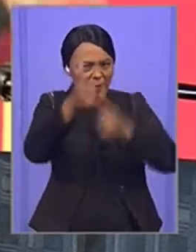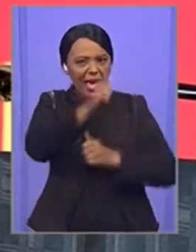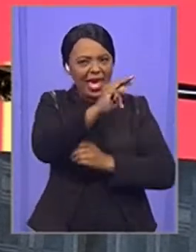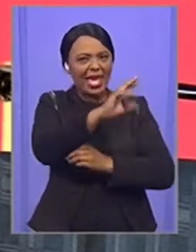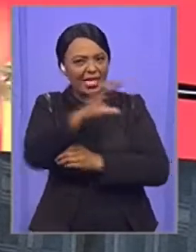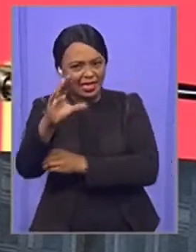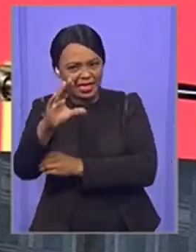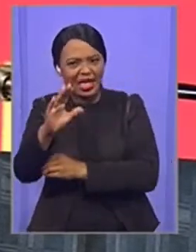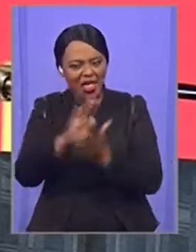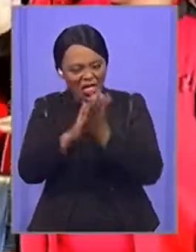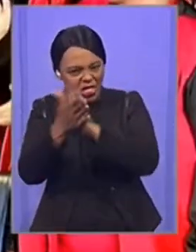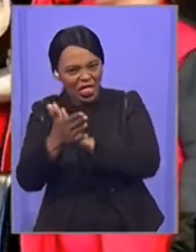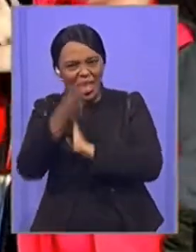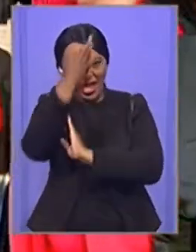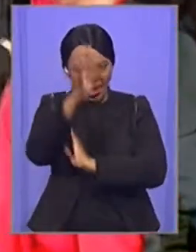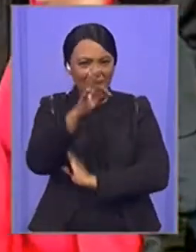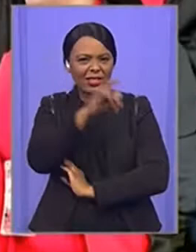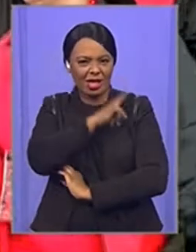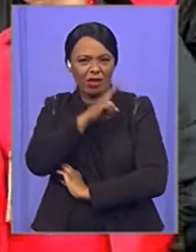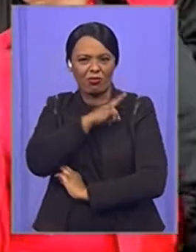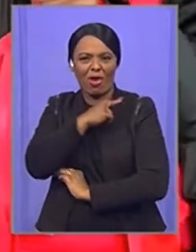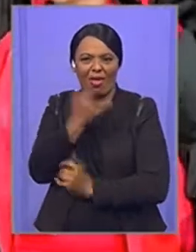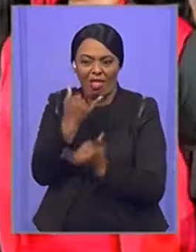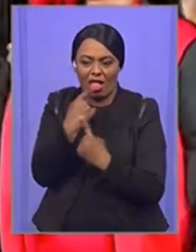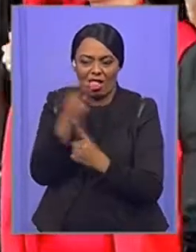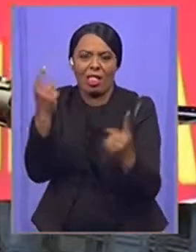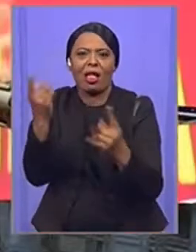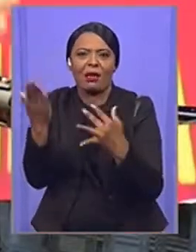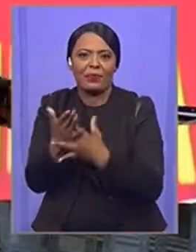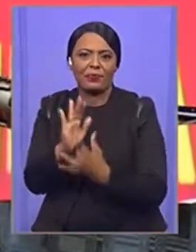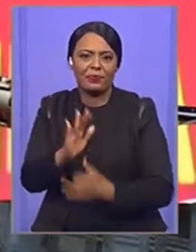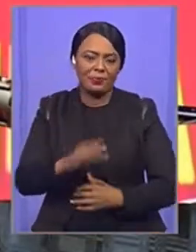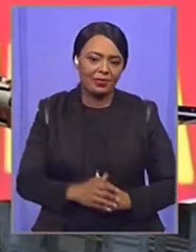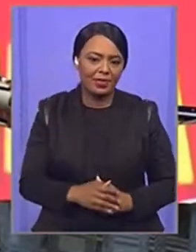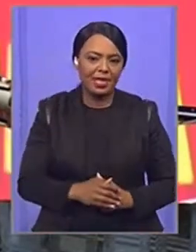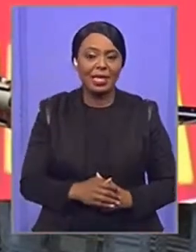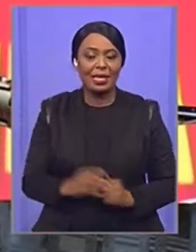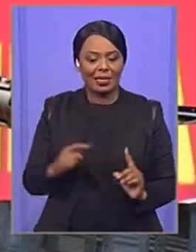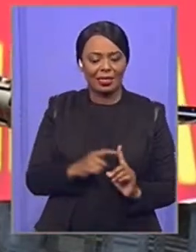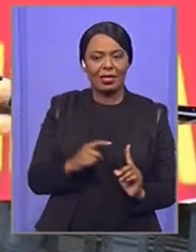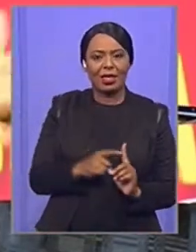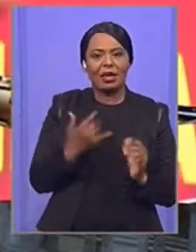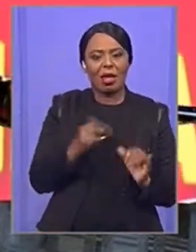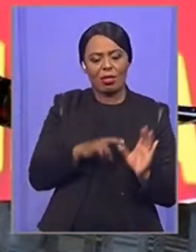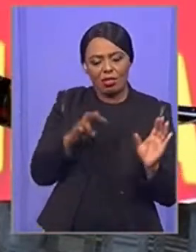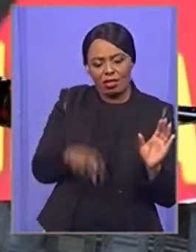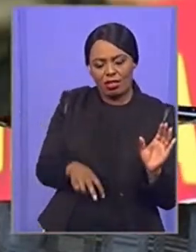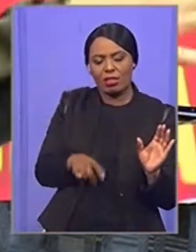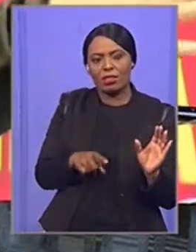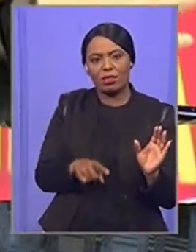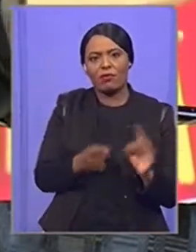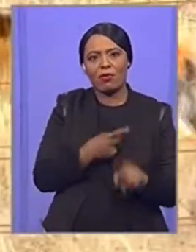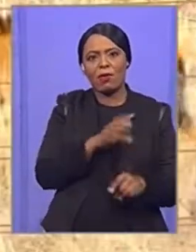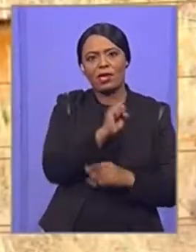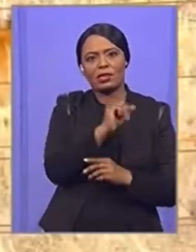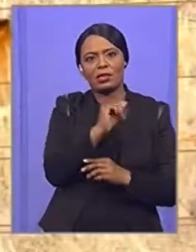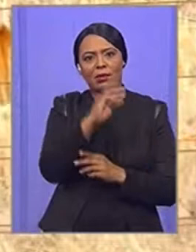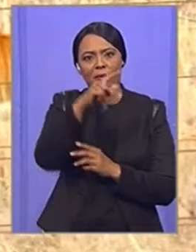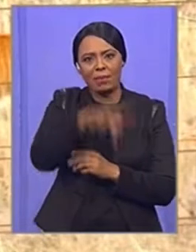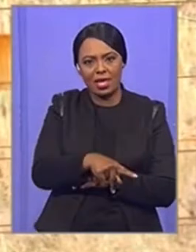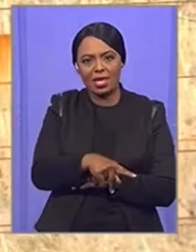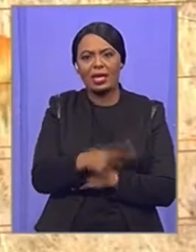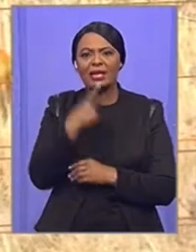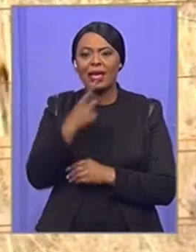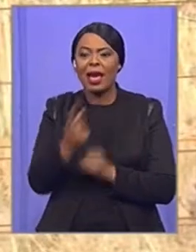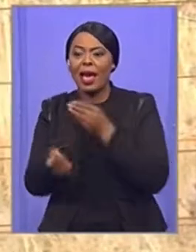the leadership of government. Mongwaledikakaretso yo a rolang marapo wa SACP fa a ne a sireletsa Ramaphosa o rile go thubiwa ga kwa polaseng ya